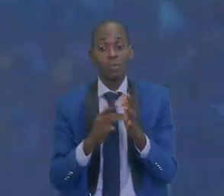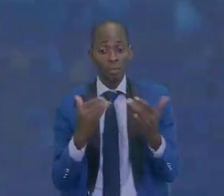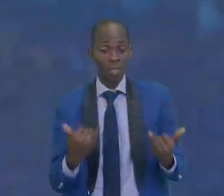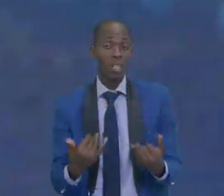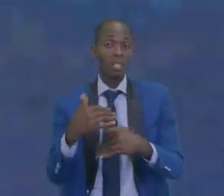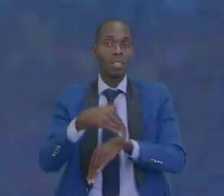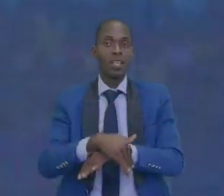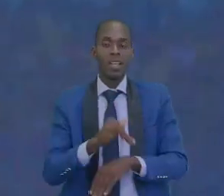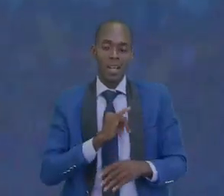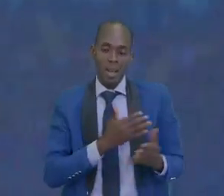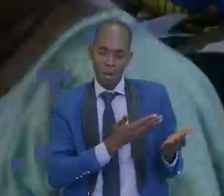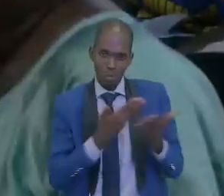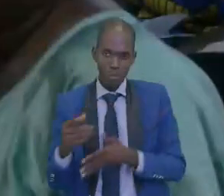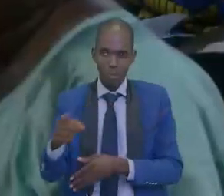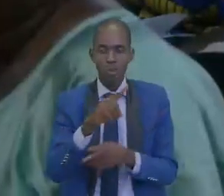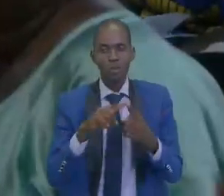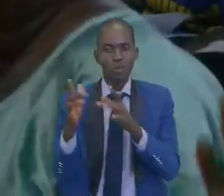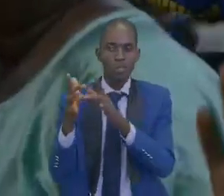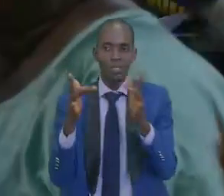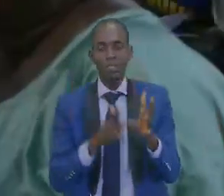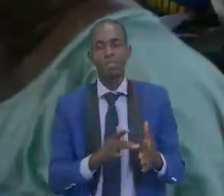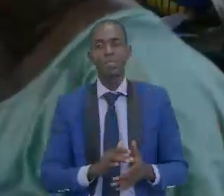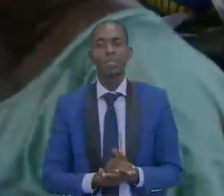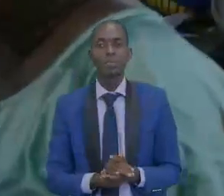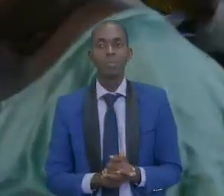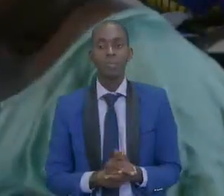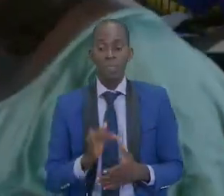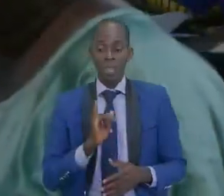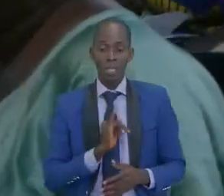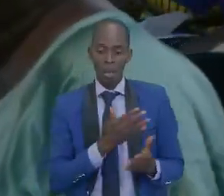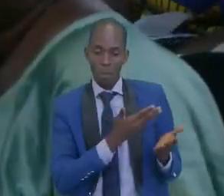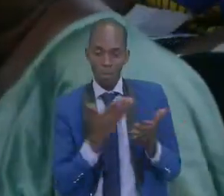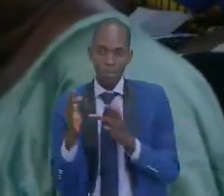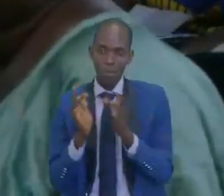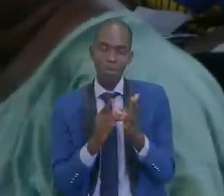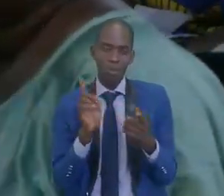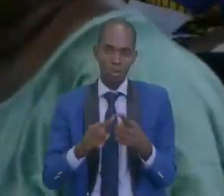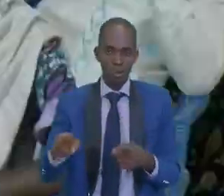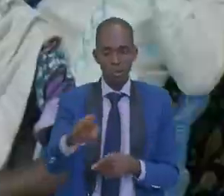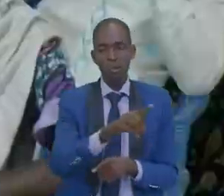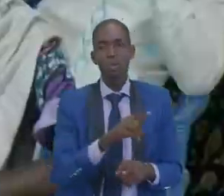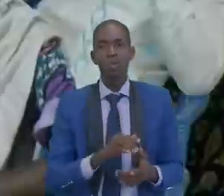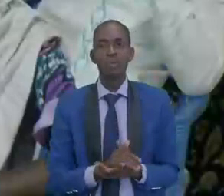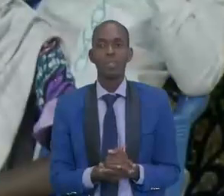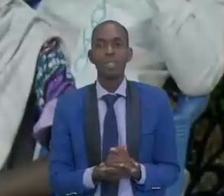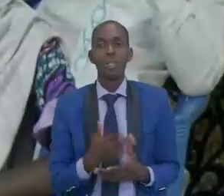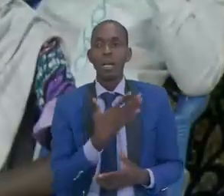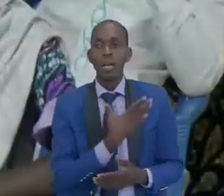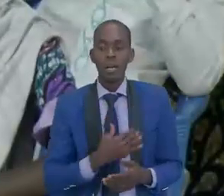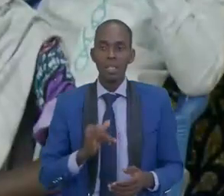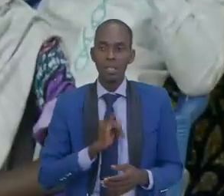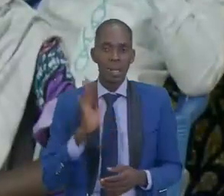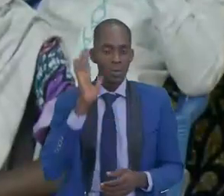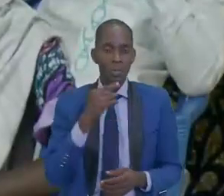Tonight, I bring you to Jesus, and I bring Jesus to you, and I say, here you